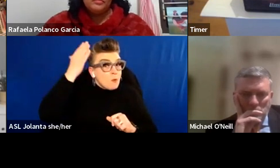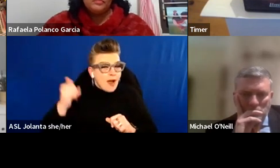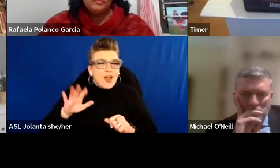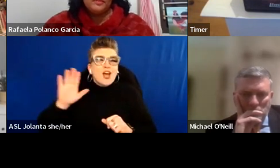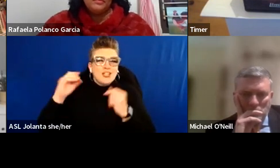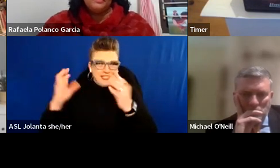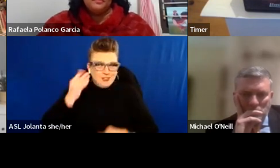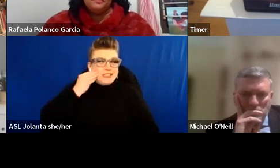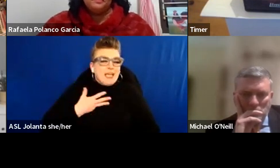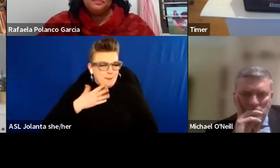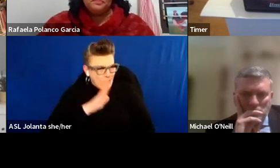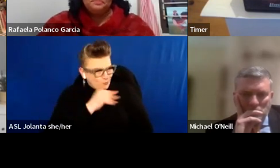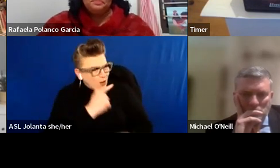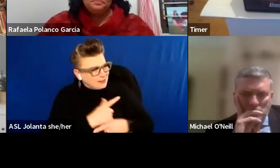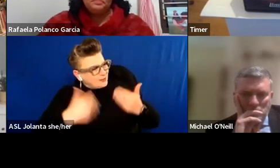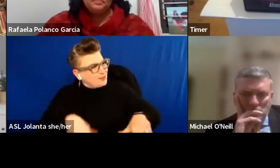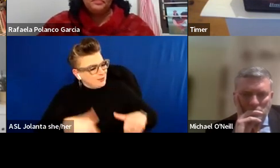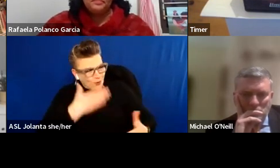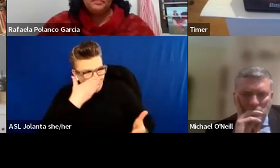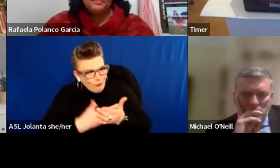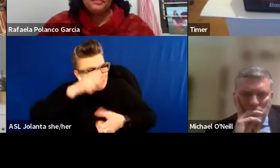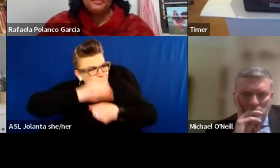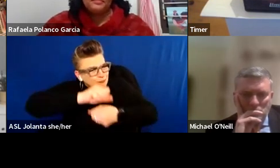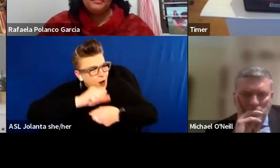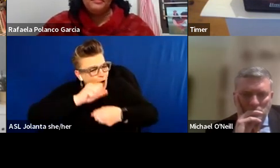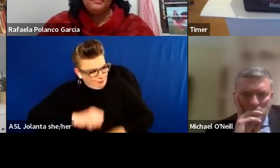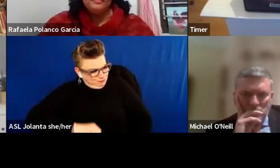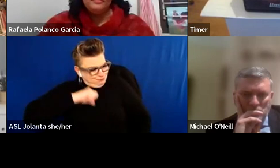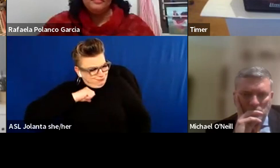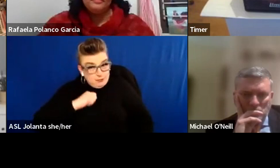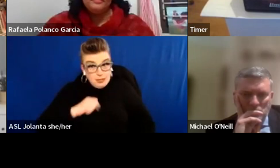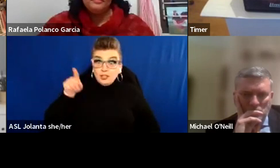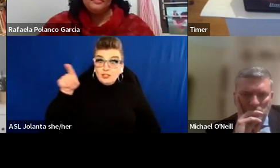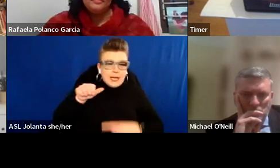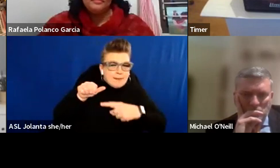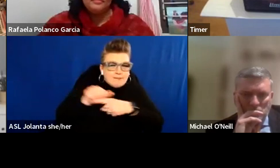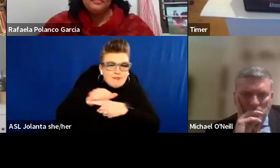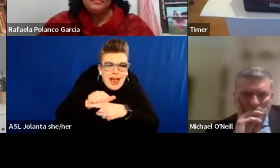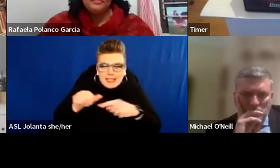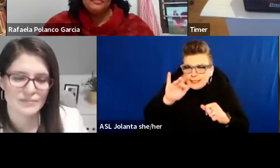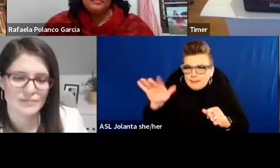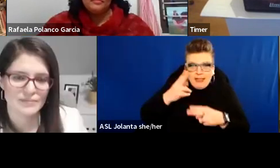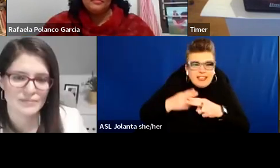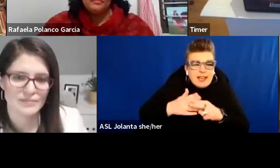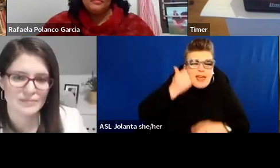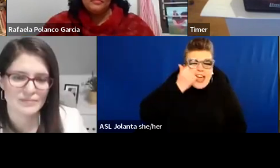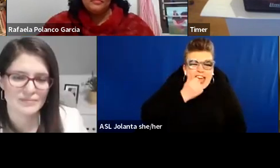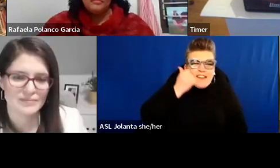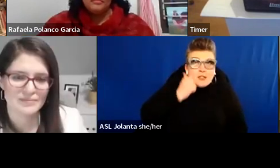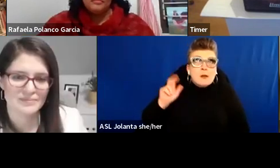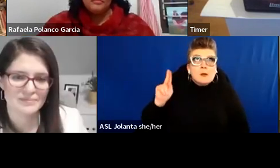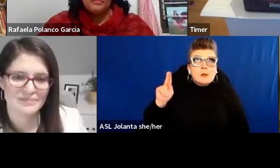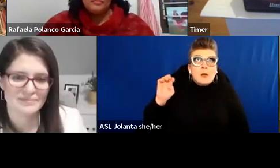me she out she also practices spelling her name almost every day